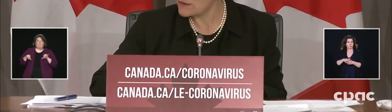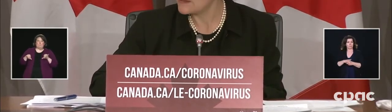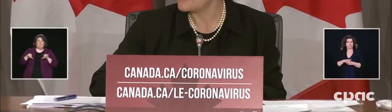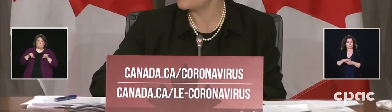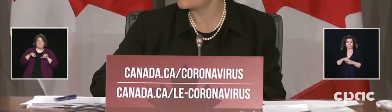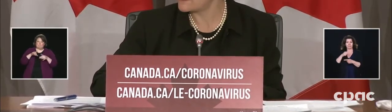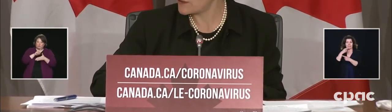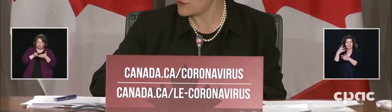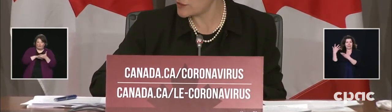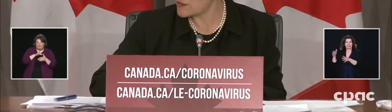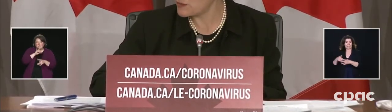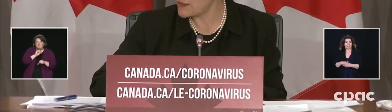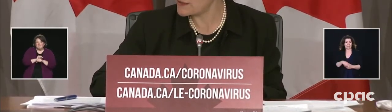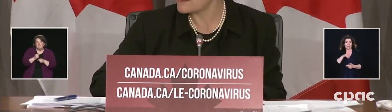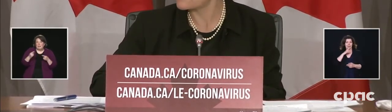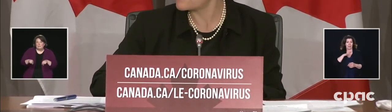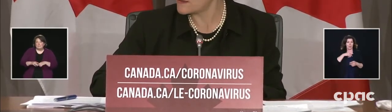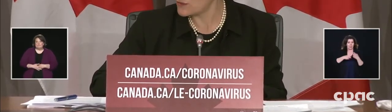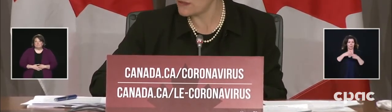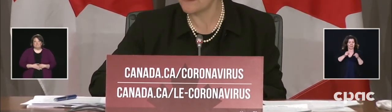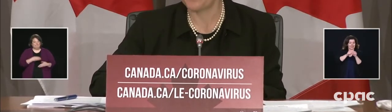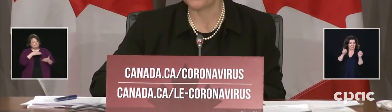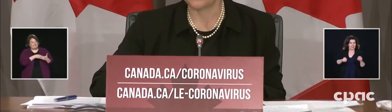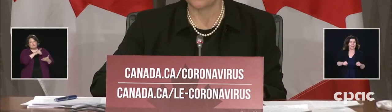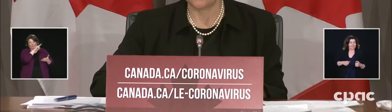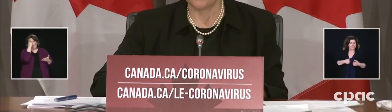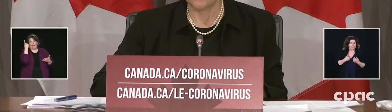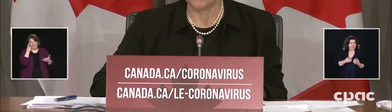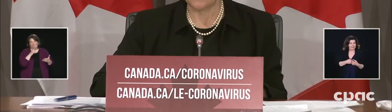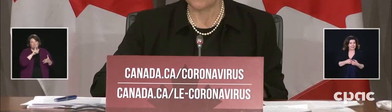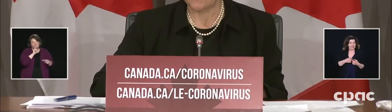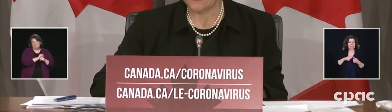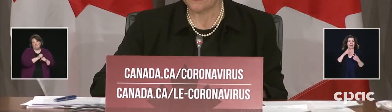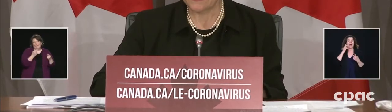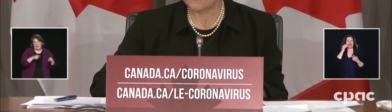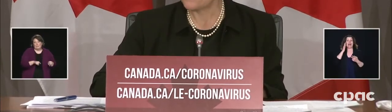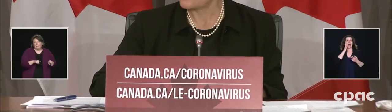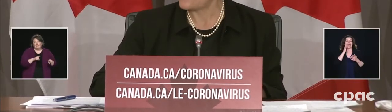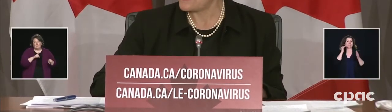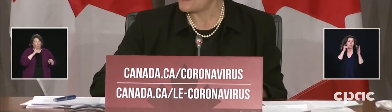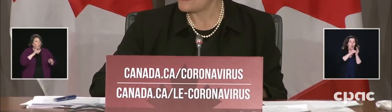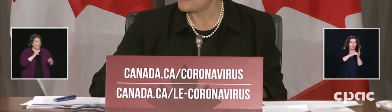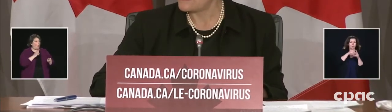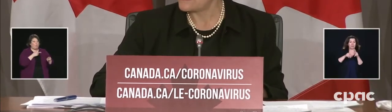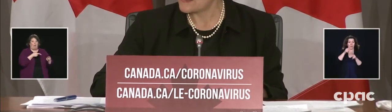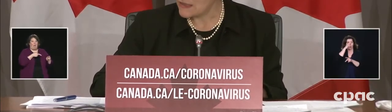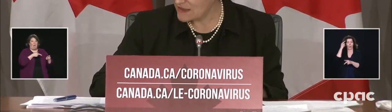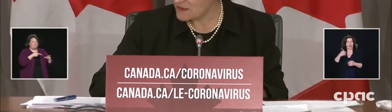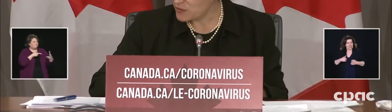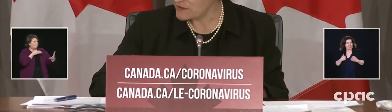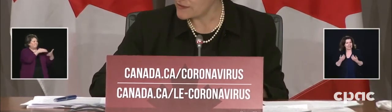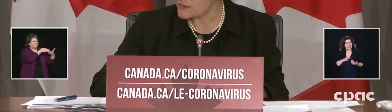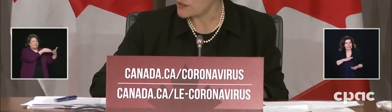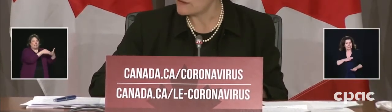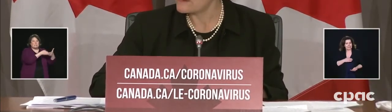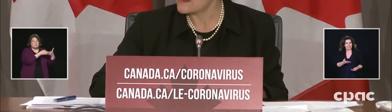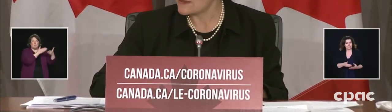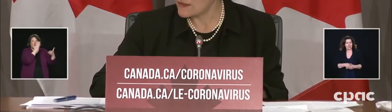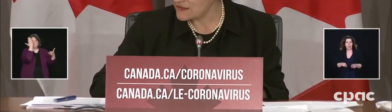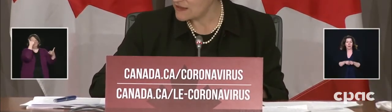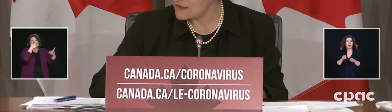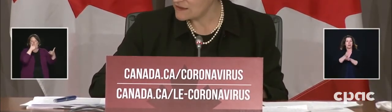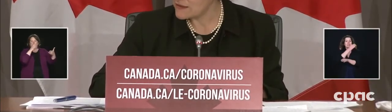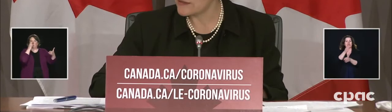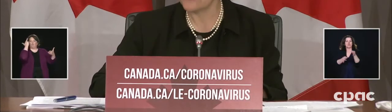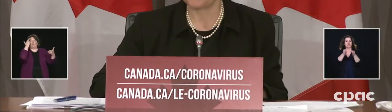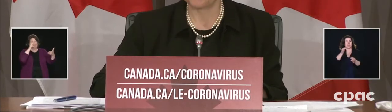real, and unconscious bias is real. As a Canadian politician, as